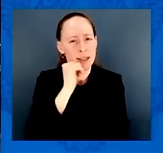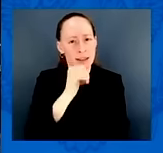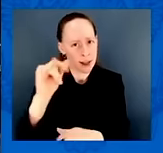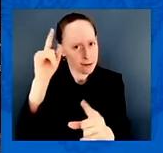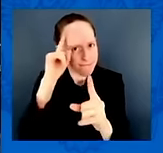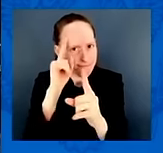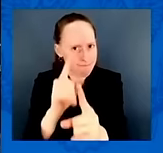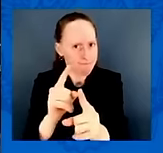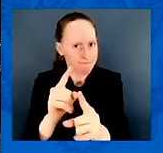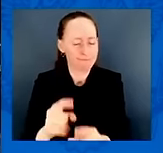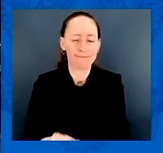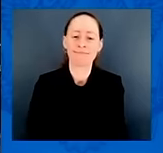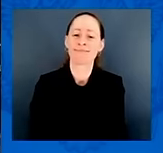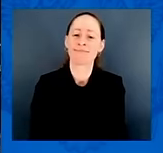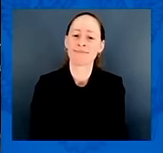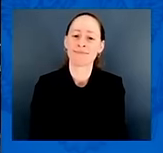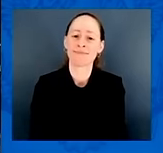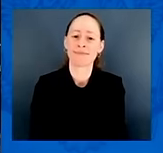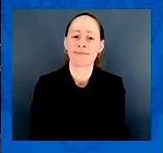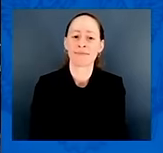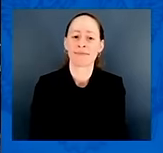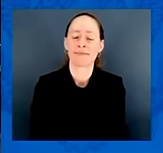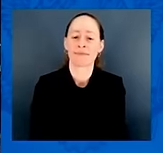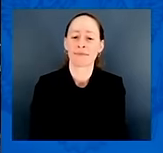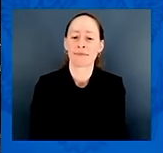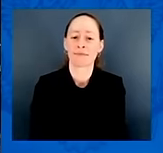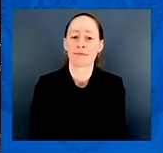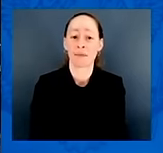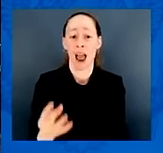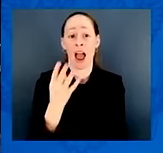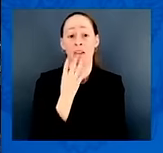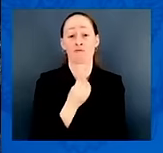people. Israel must do its part.